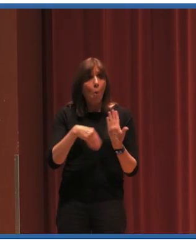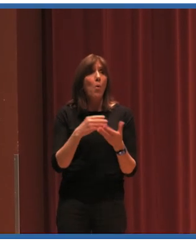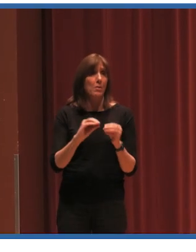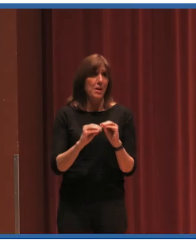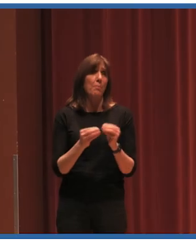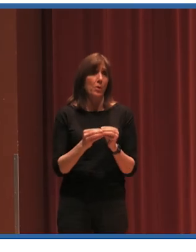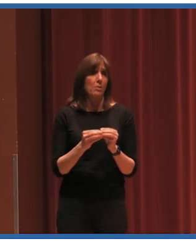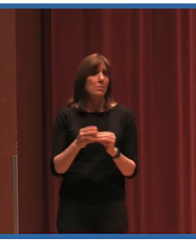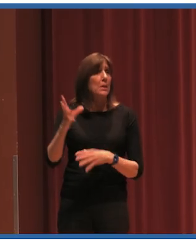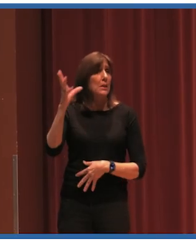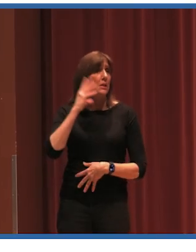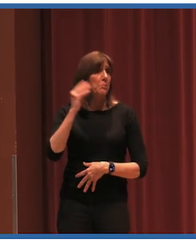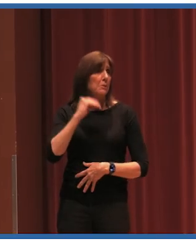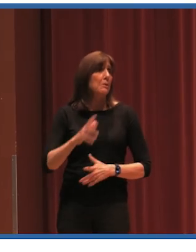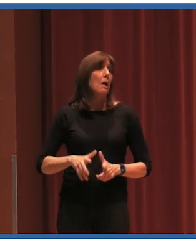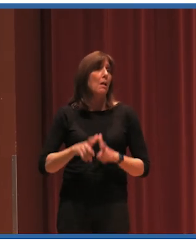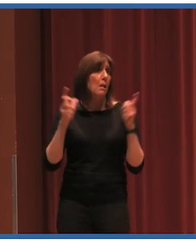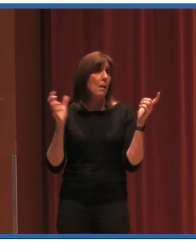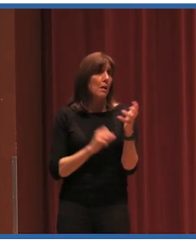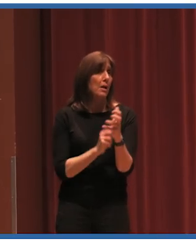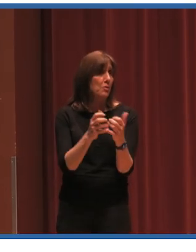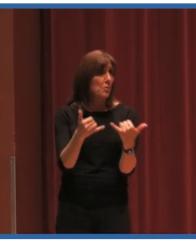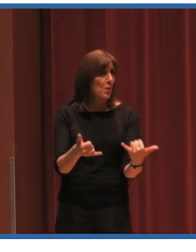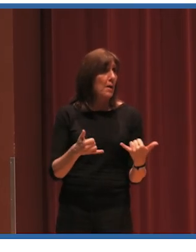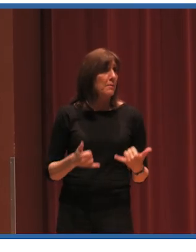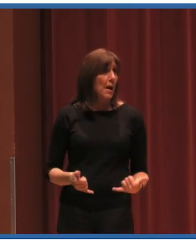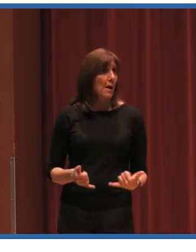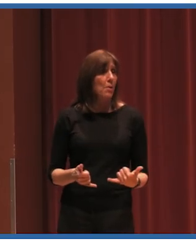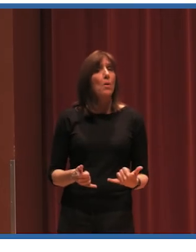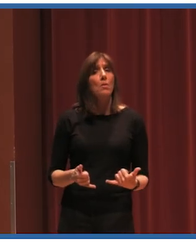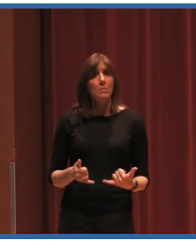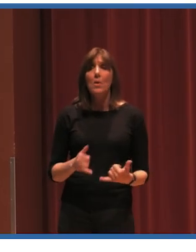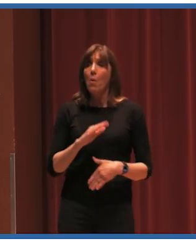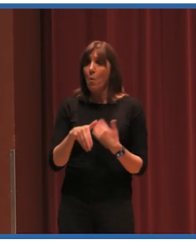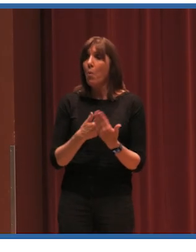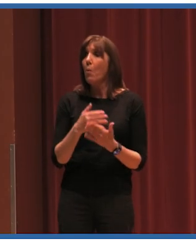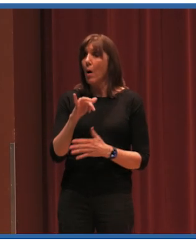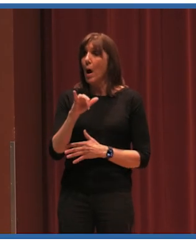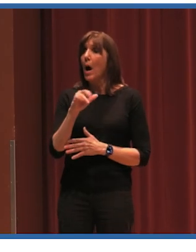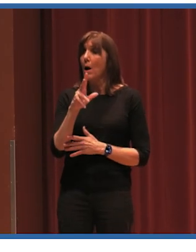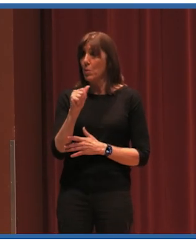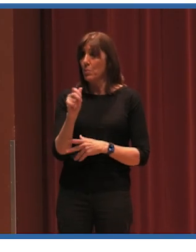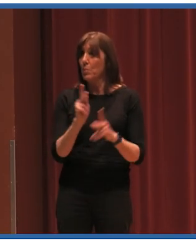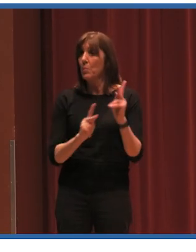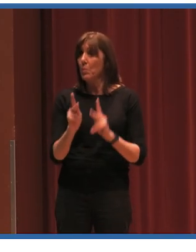very high rates of cancer. They are all our fellow Iowans.